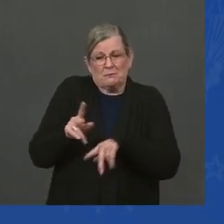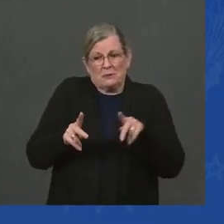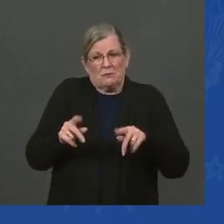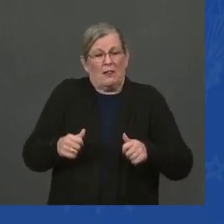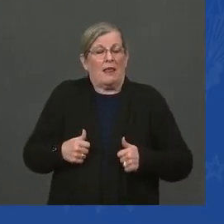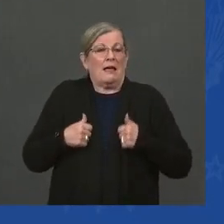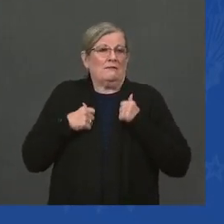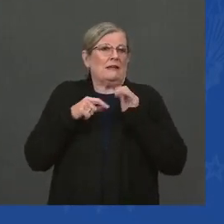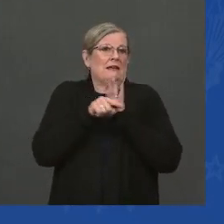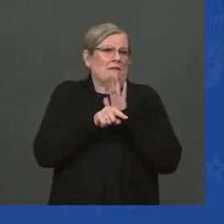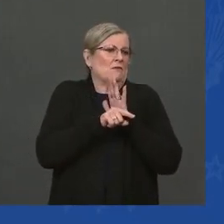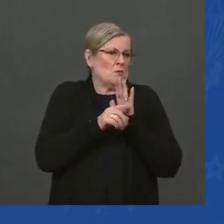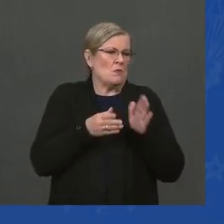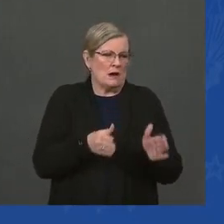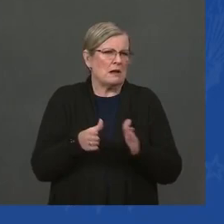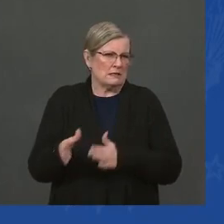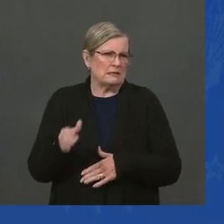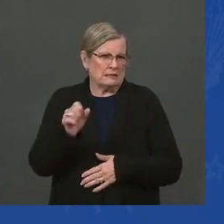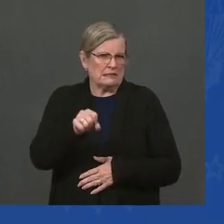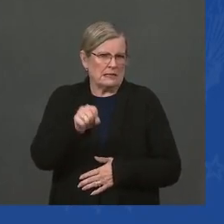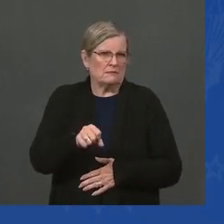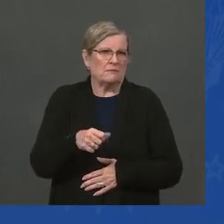the need to deal with